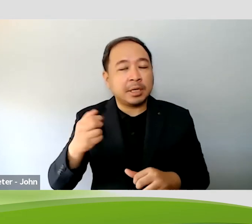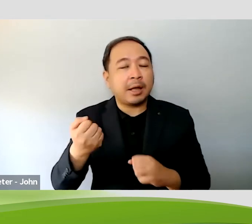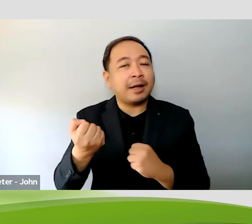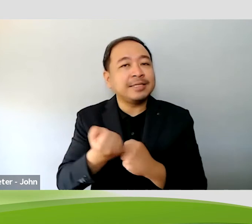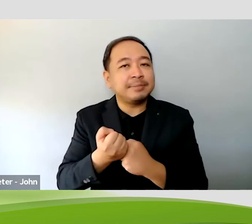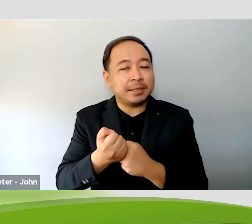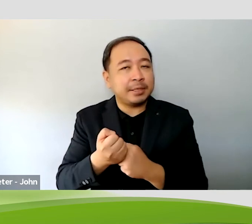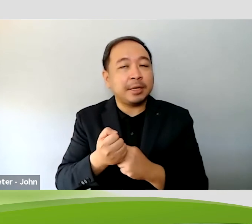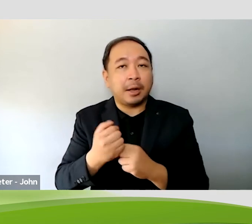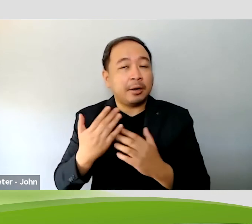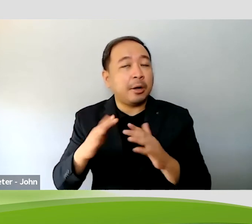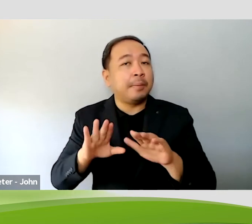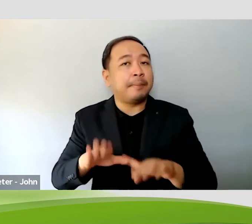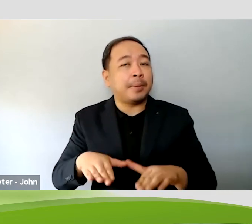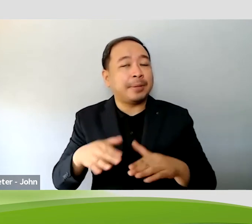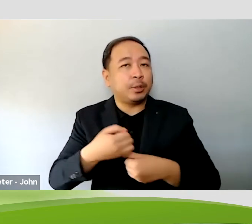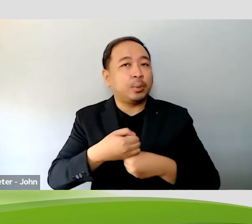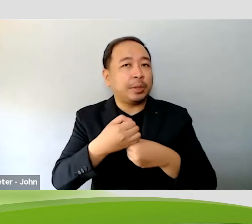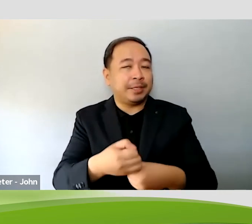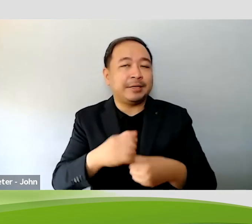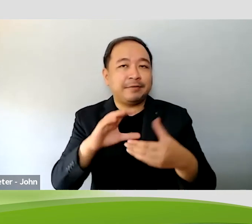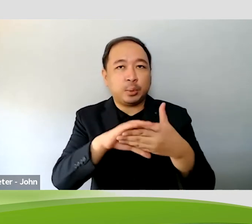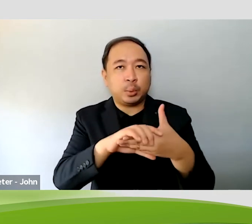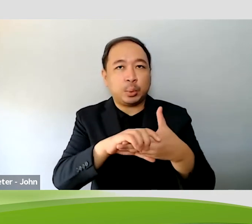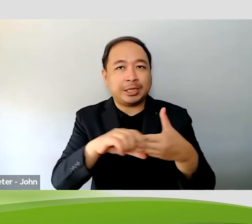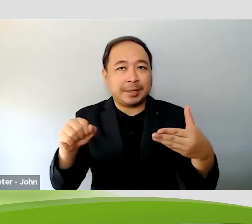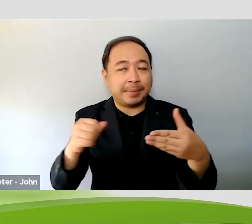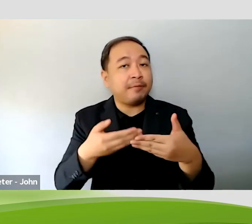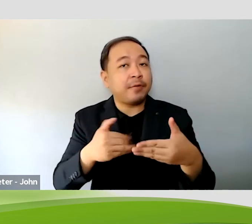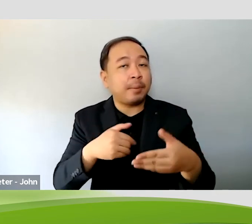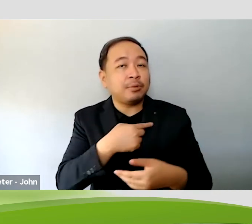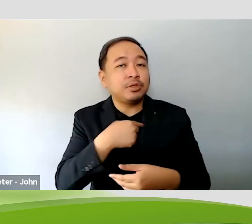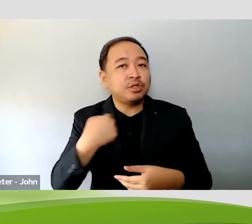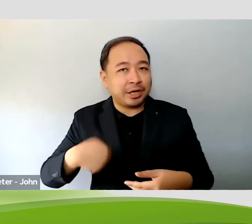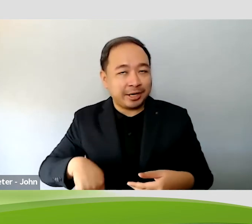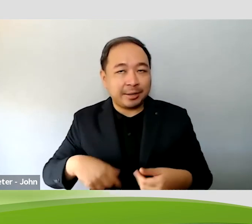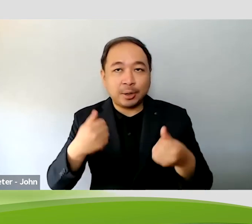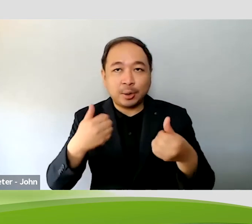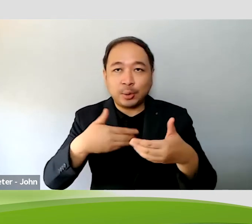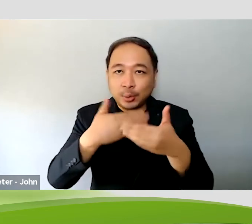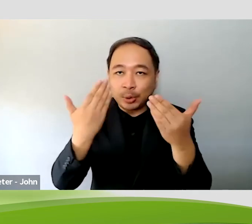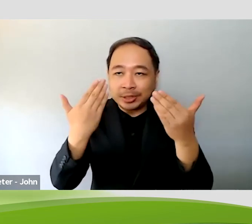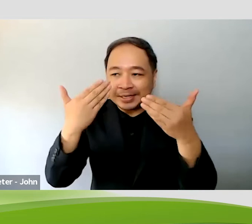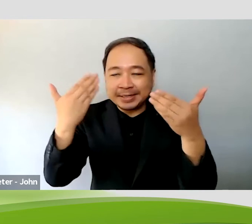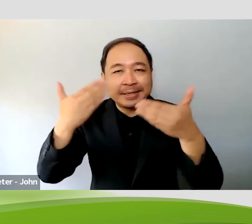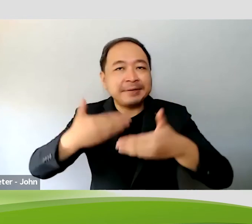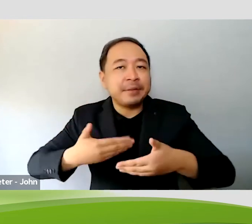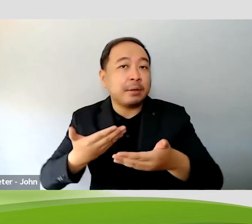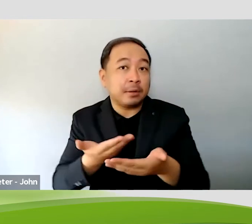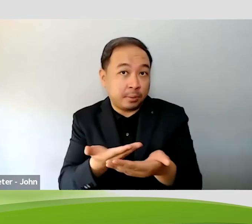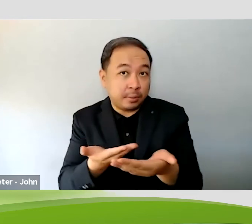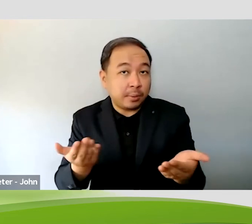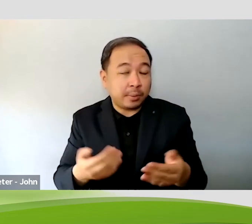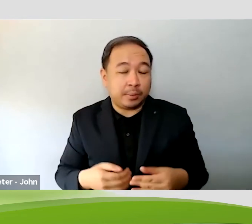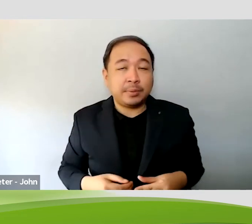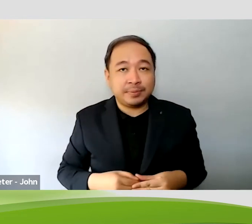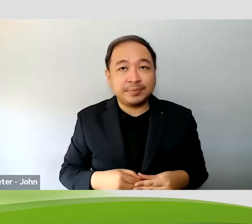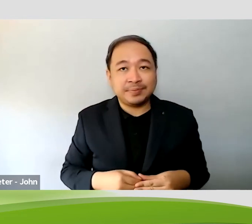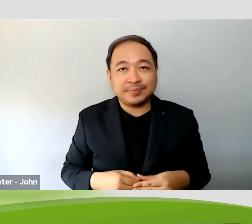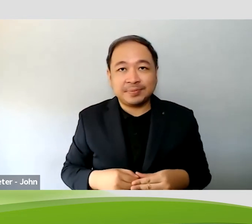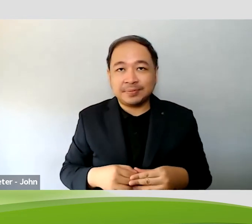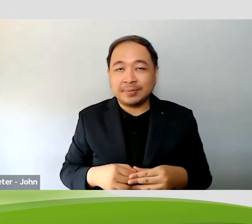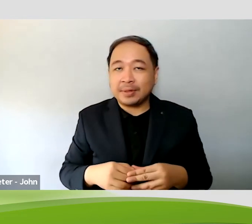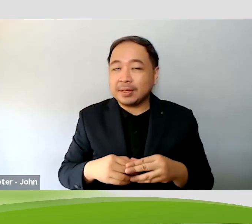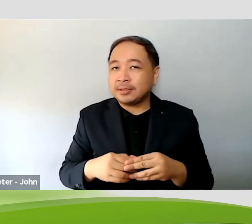to ESCAP. First of all, good morning and good afternoon, good evening to all the participants from different